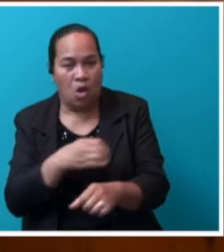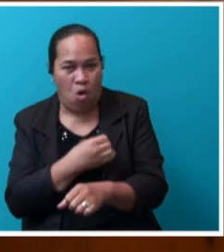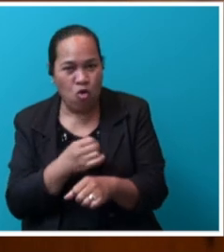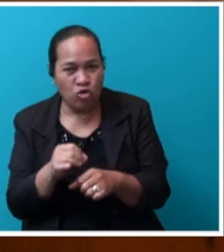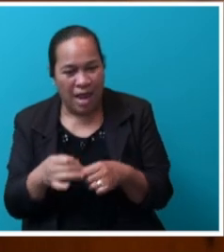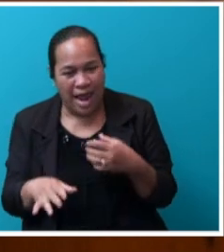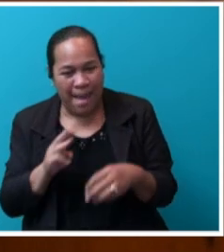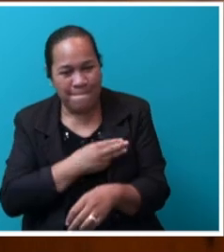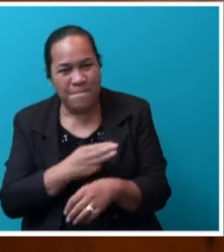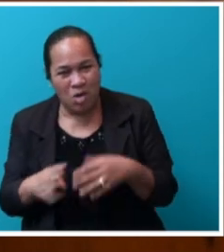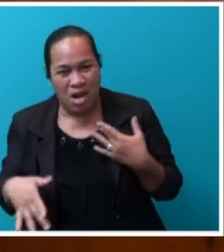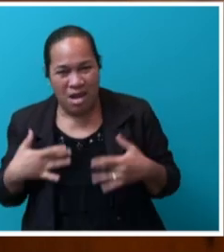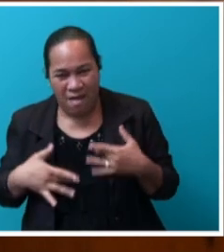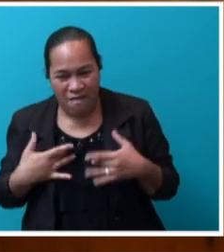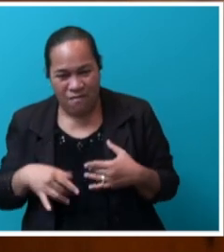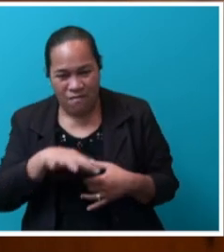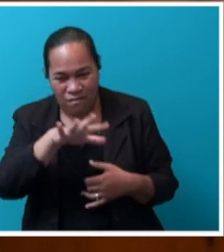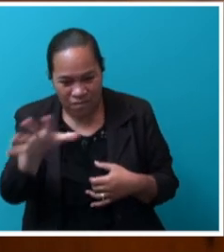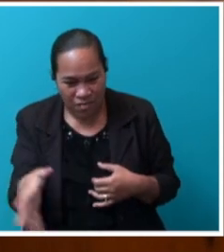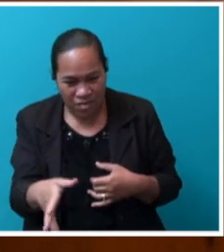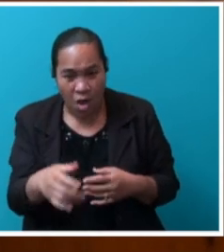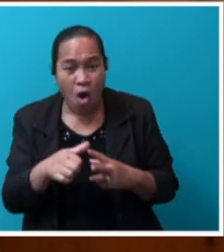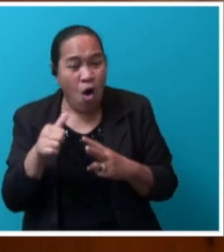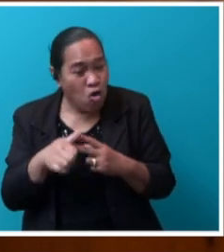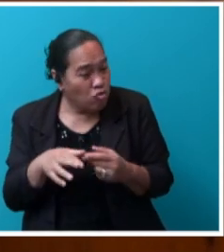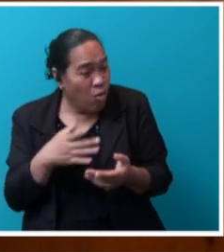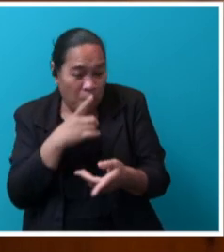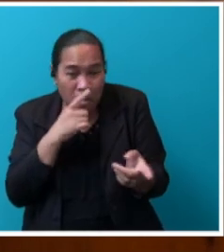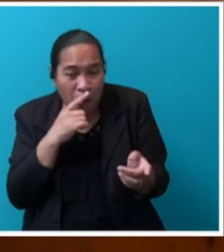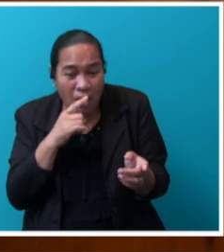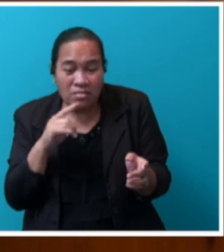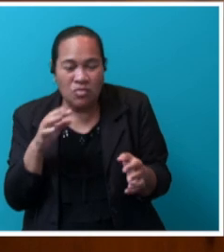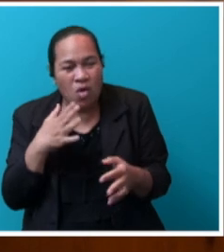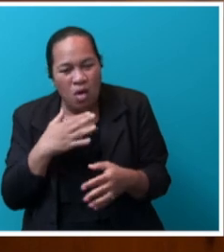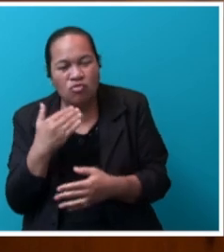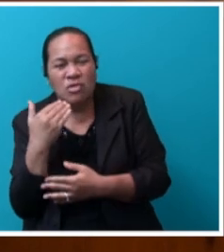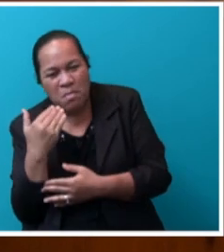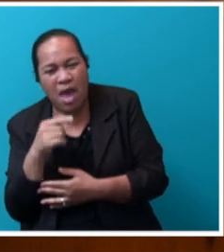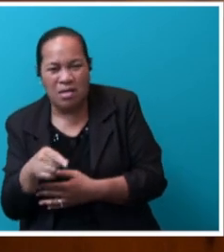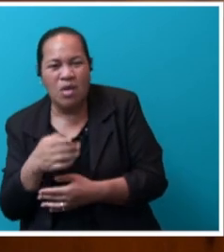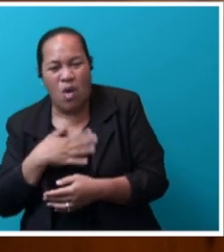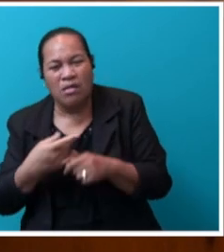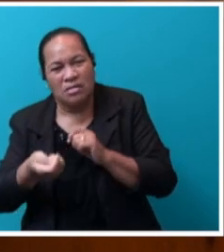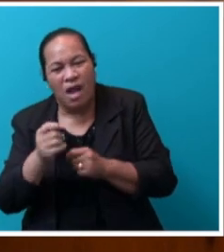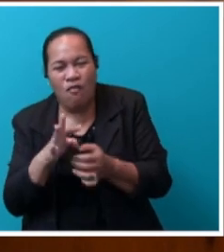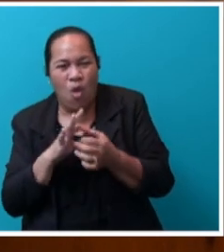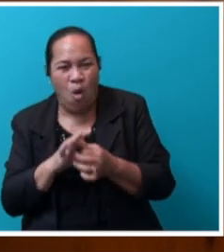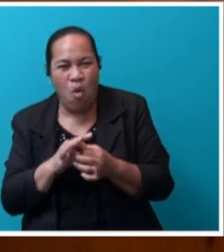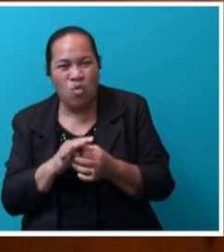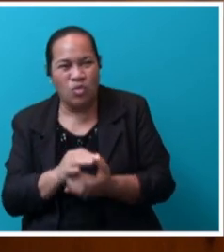to protect the livelihoods that depend on them. Interesting, Mr. Speaker, that we now